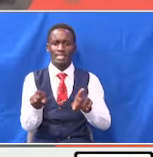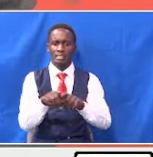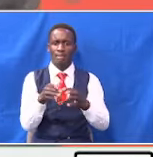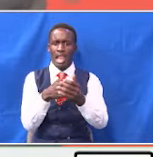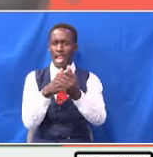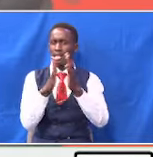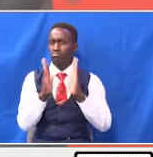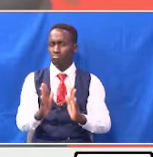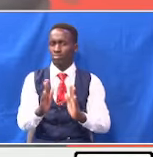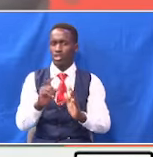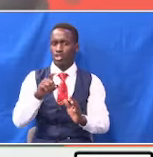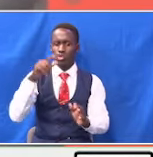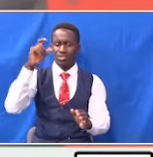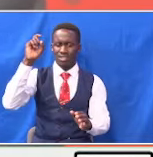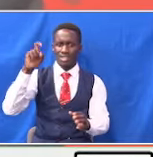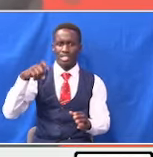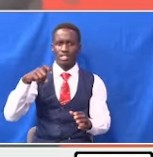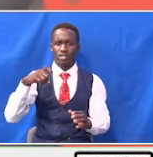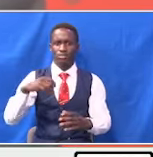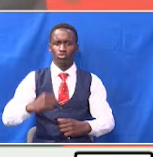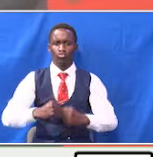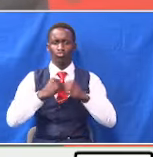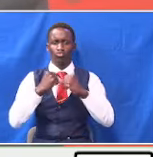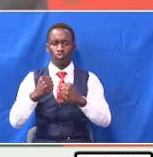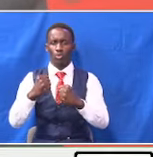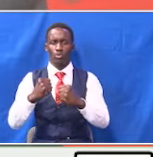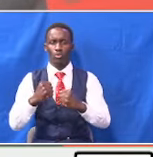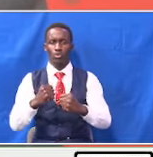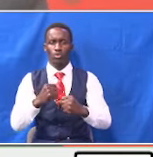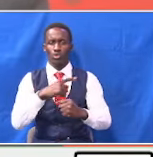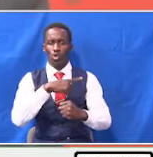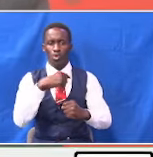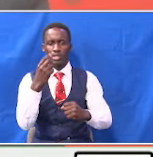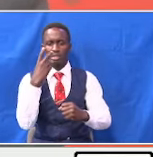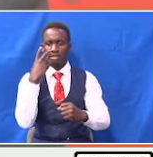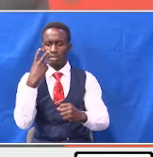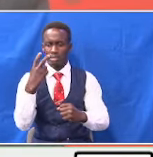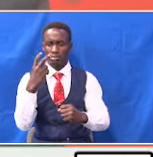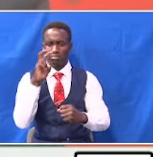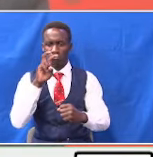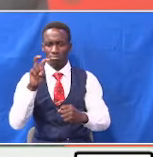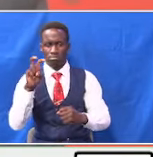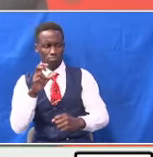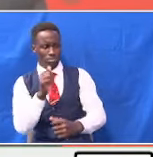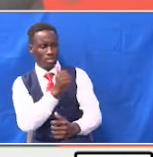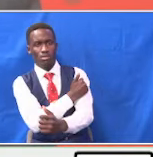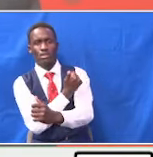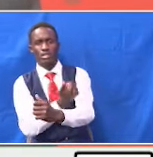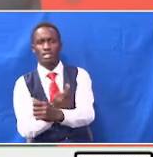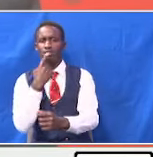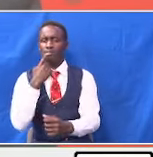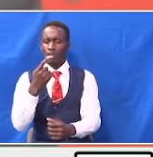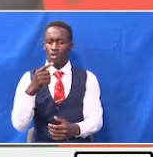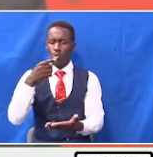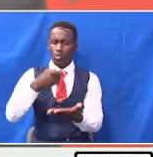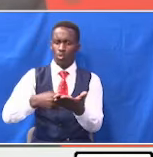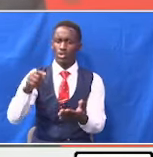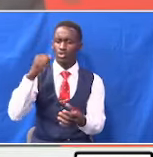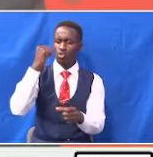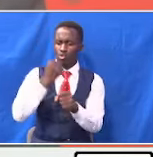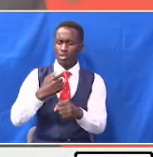to be bold enough to face an administrator mm-hmm. and tell the administrator, what are you doing with my